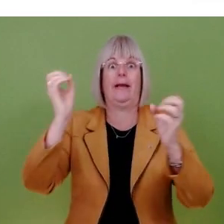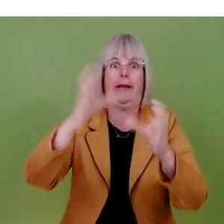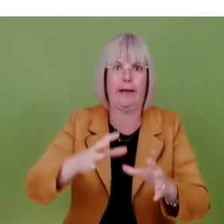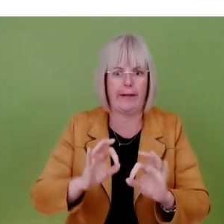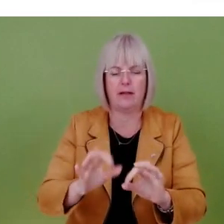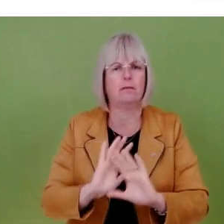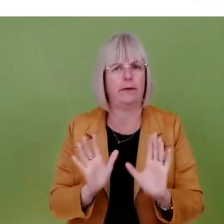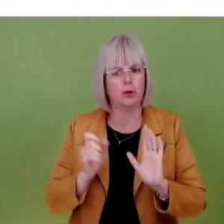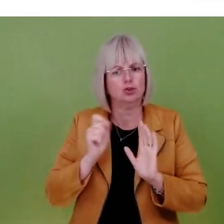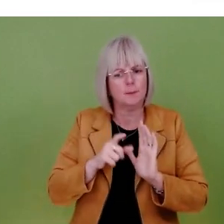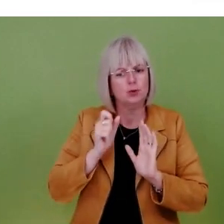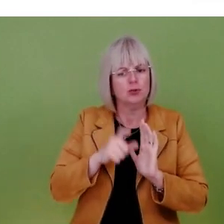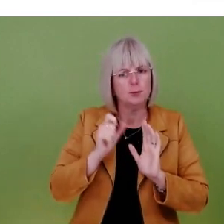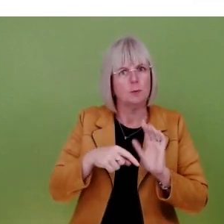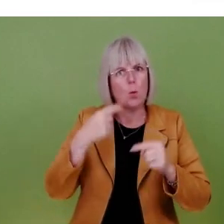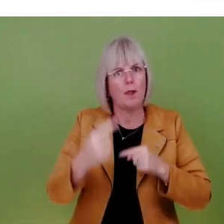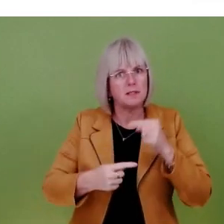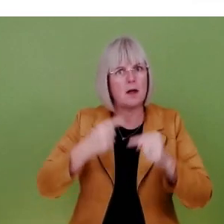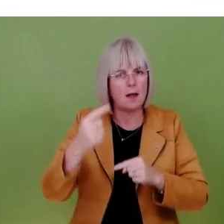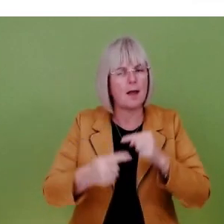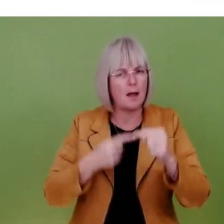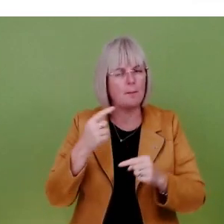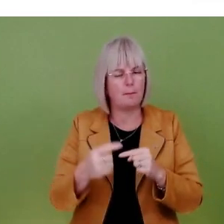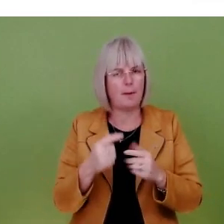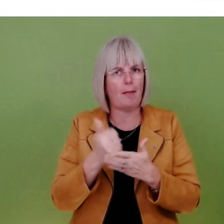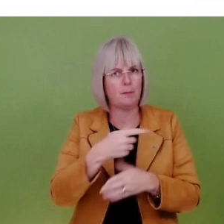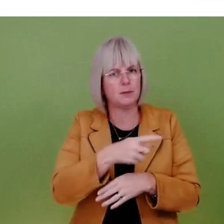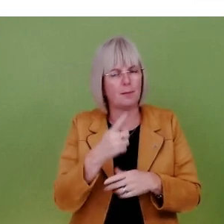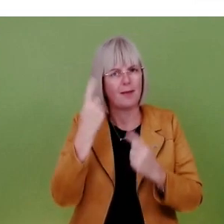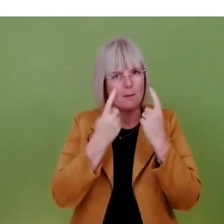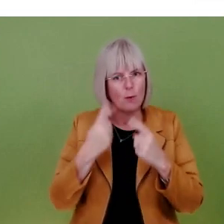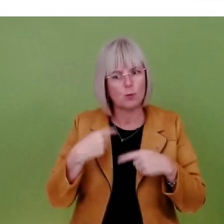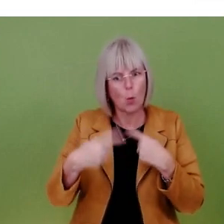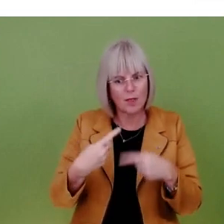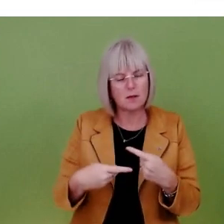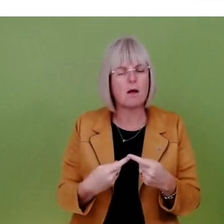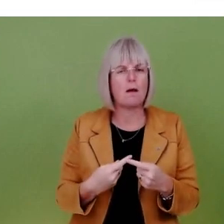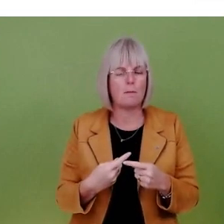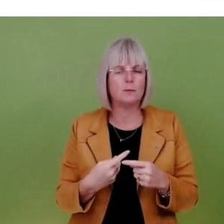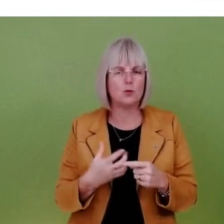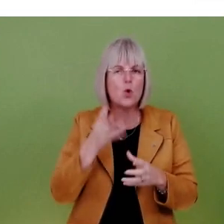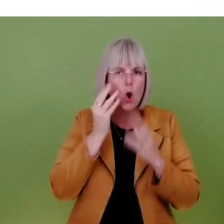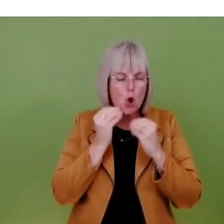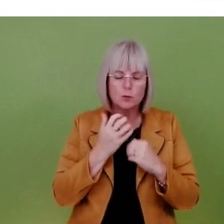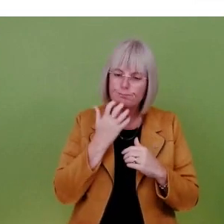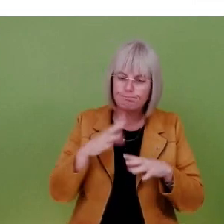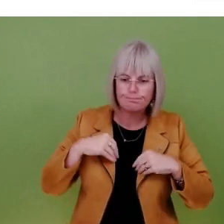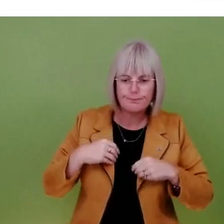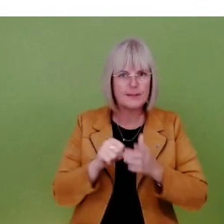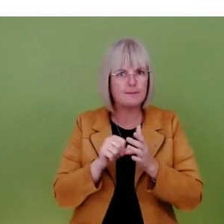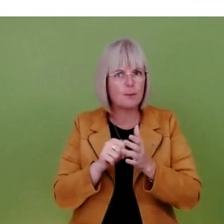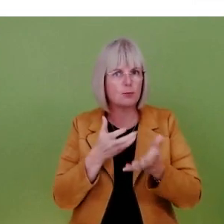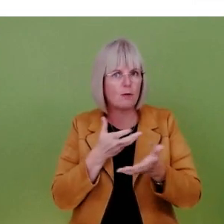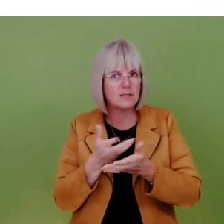capacity to understand racism and think about racism, tolerate having those difficult conversations. So things like